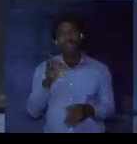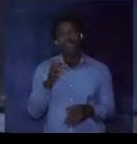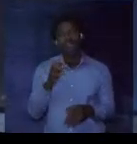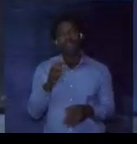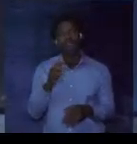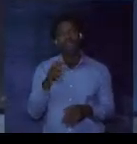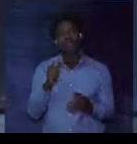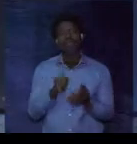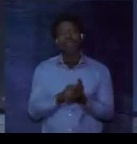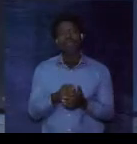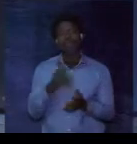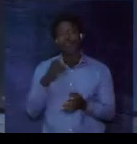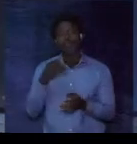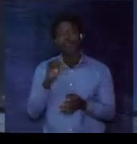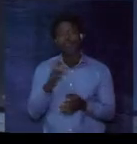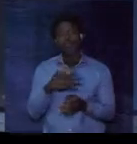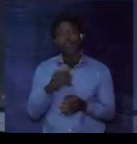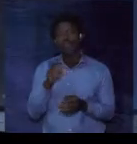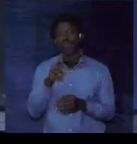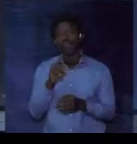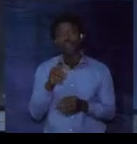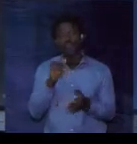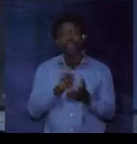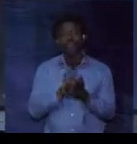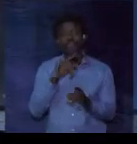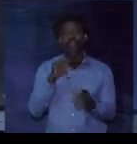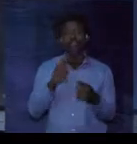300,421, as you can see,